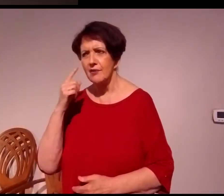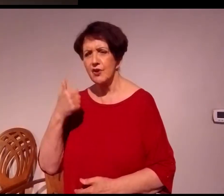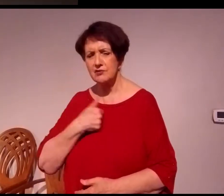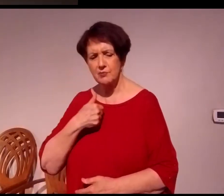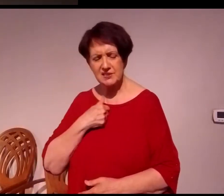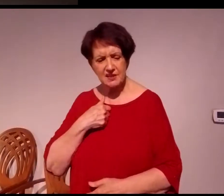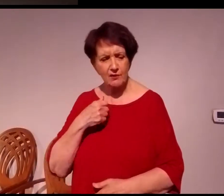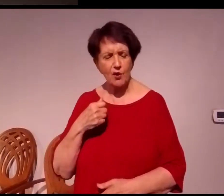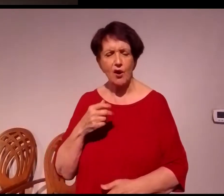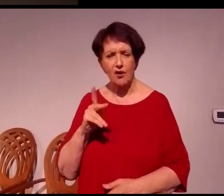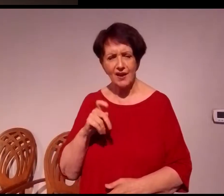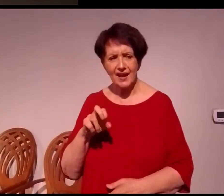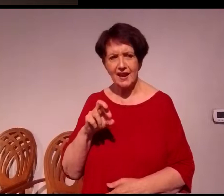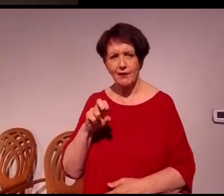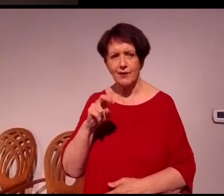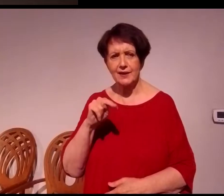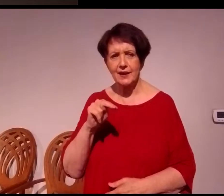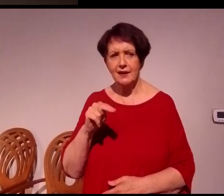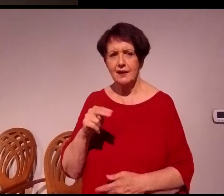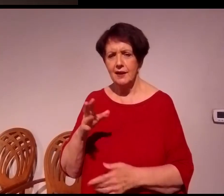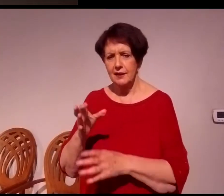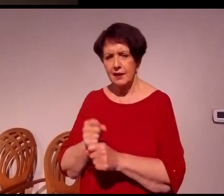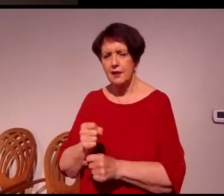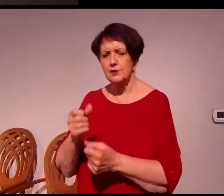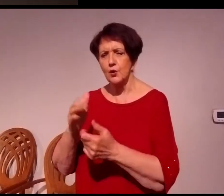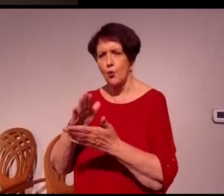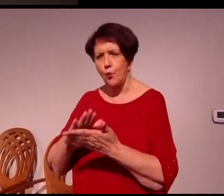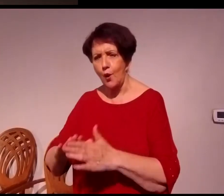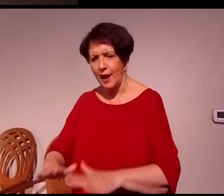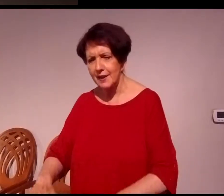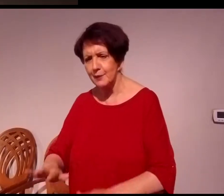ooh, Karen got a quiet baby for her first baptism.